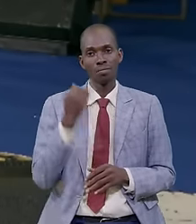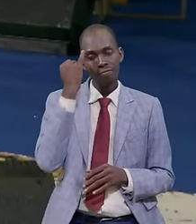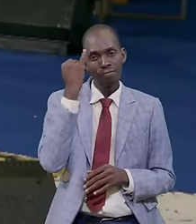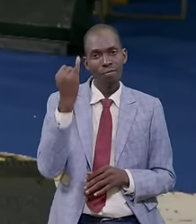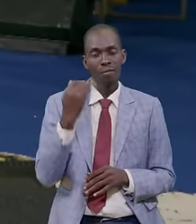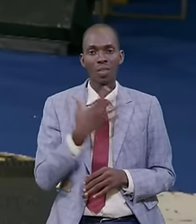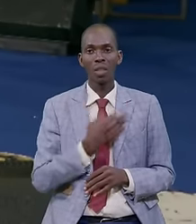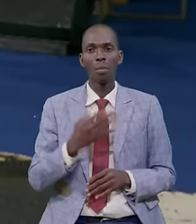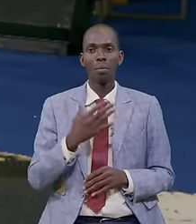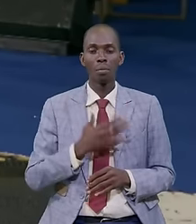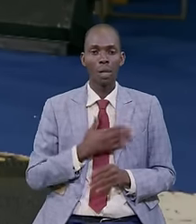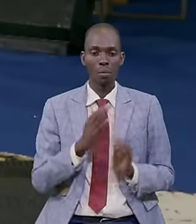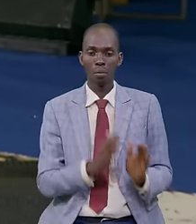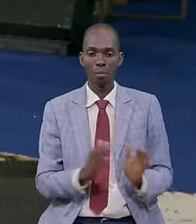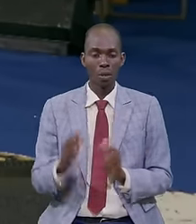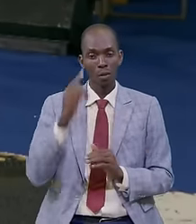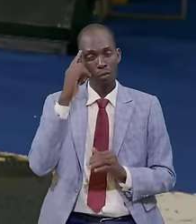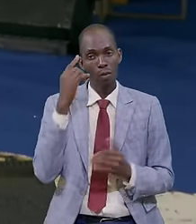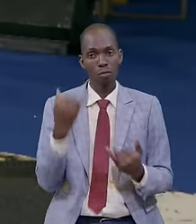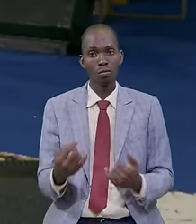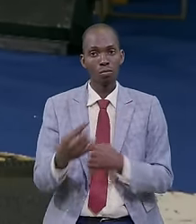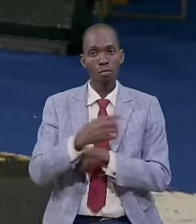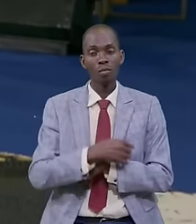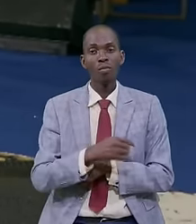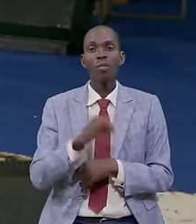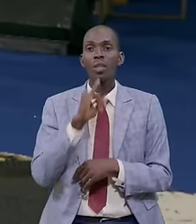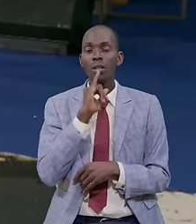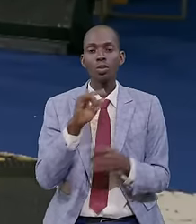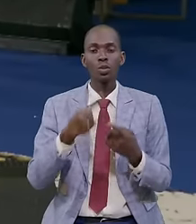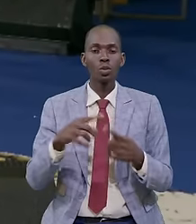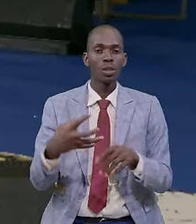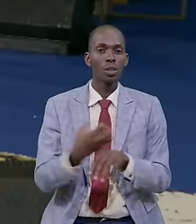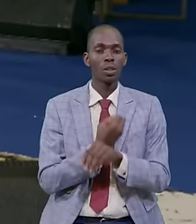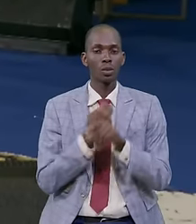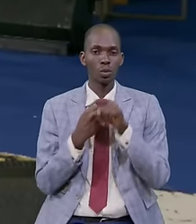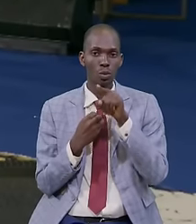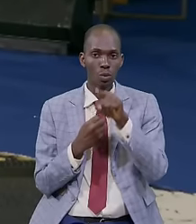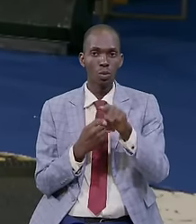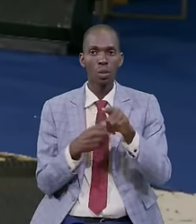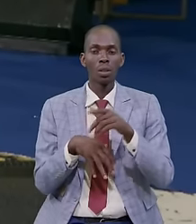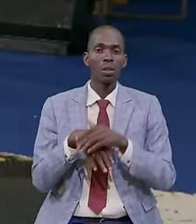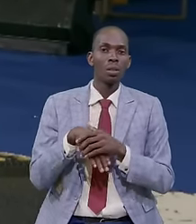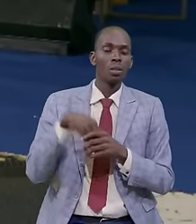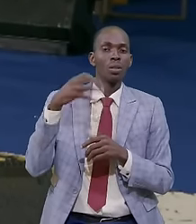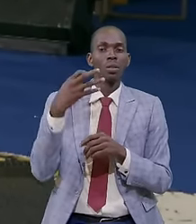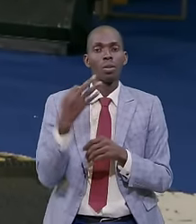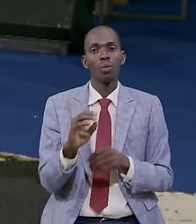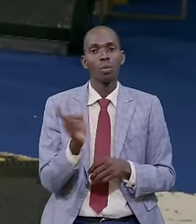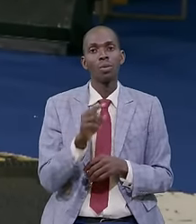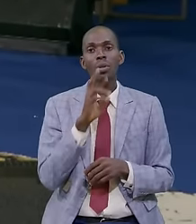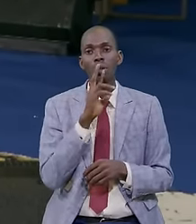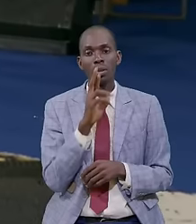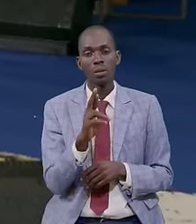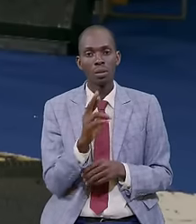design for today is to take you out of where you are, lift